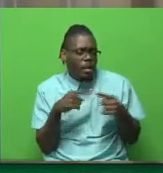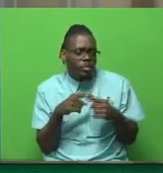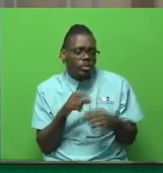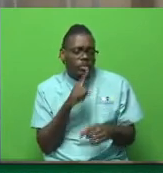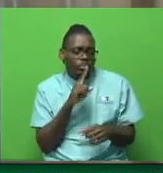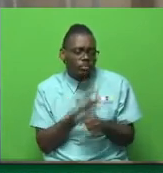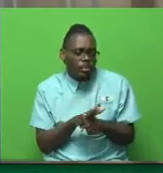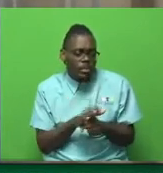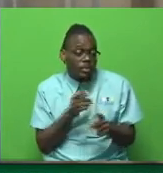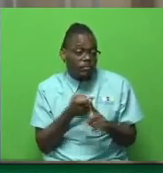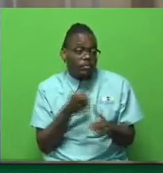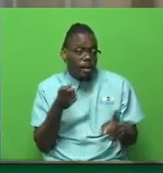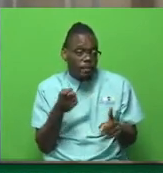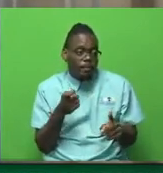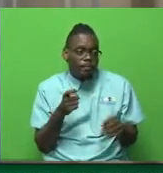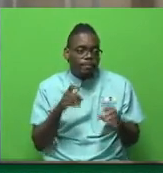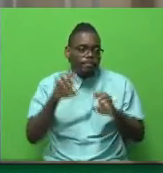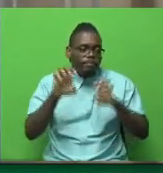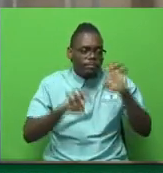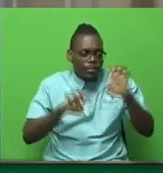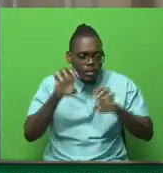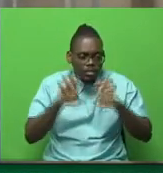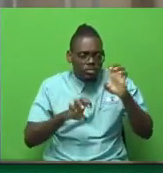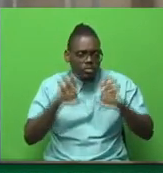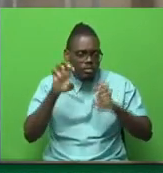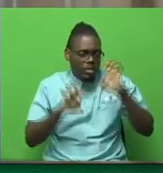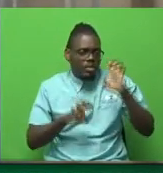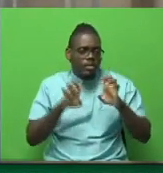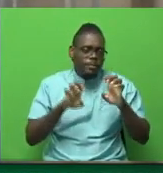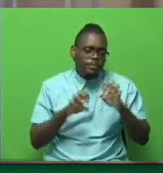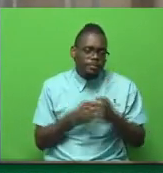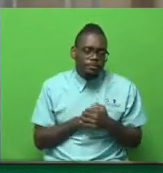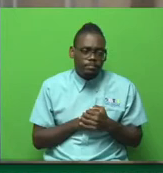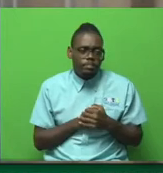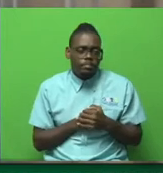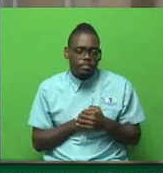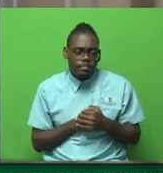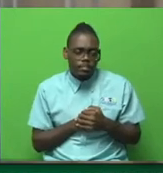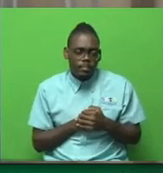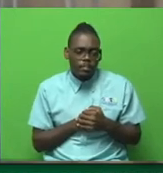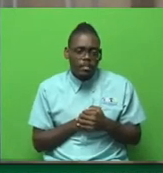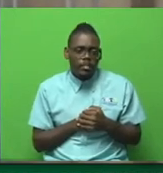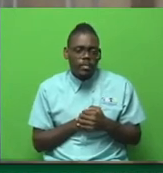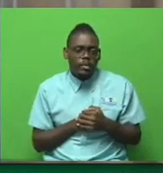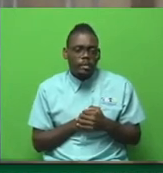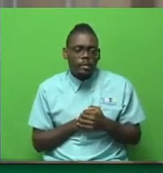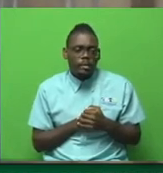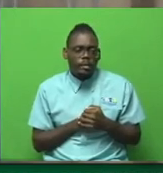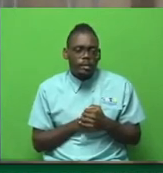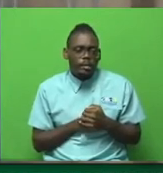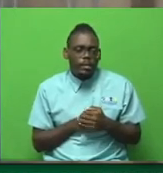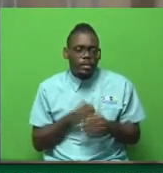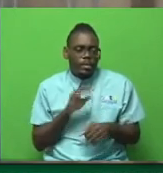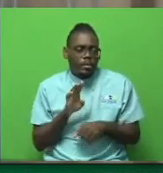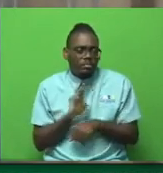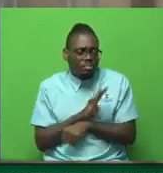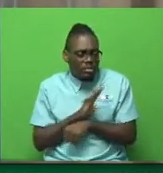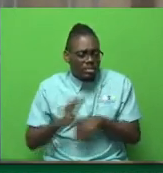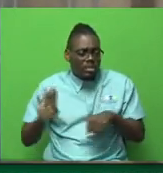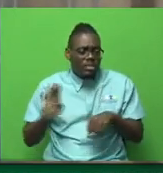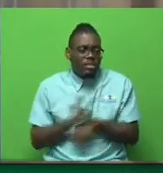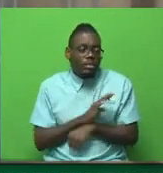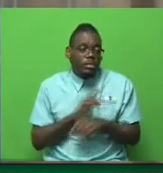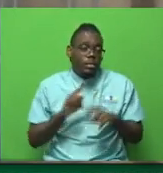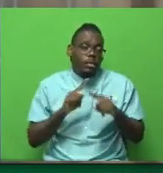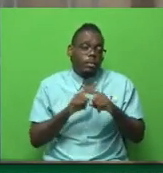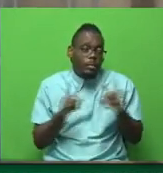based on private negotiation with concessions protected by secrecy and and uh non-disclosure agreements that